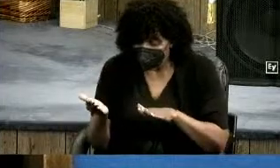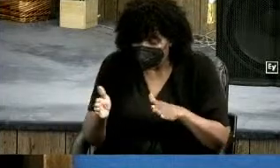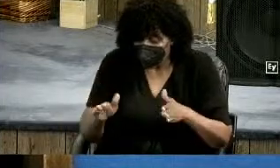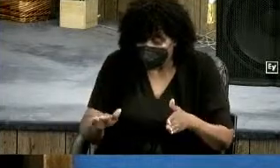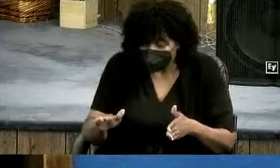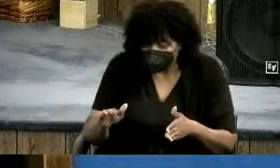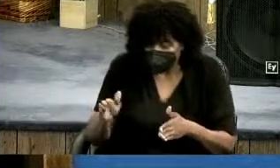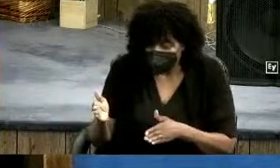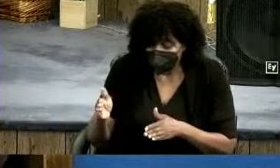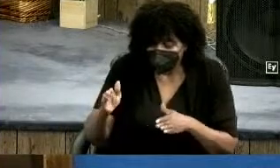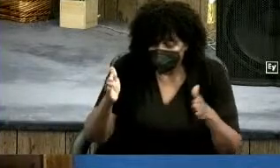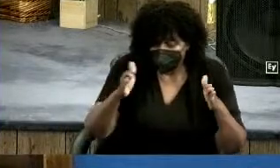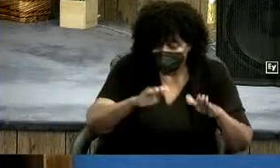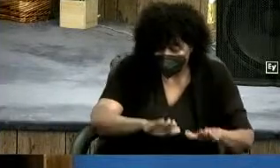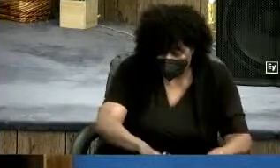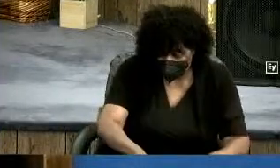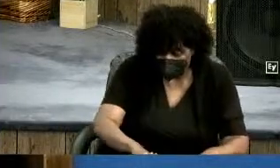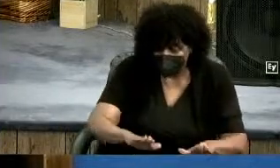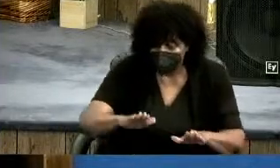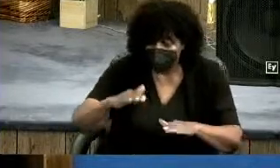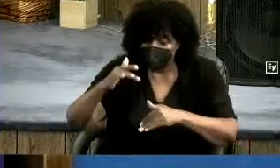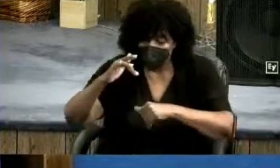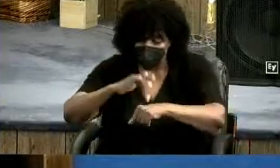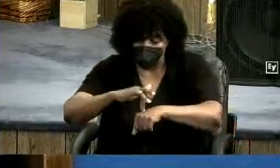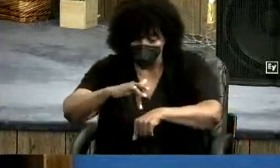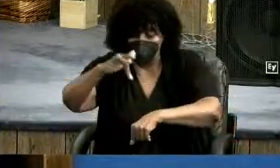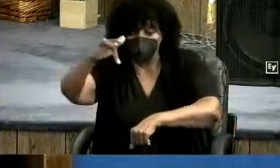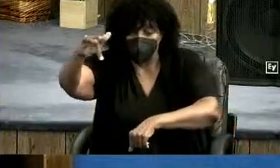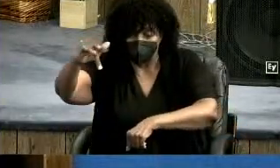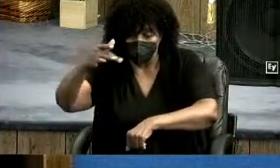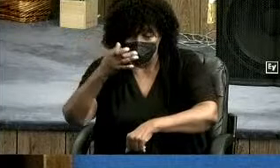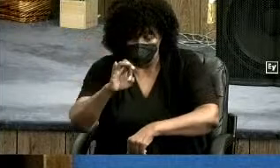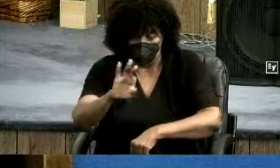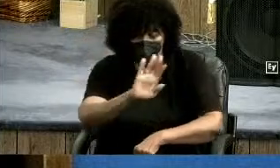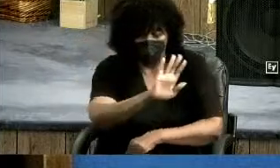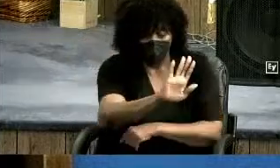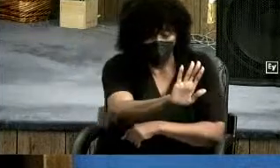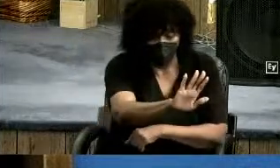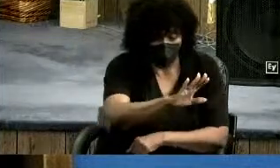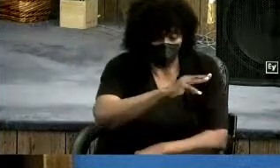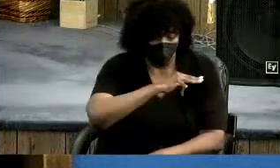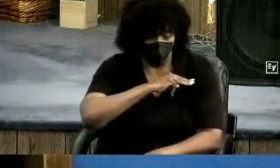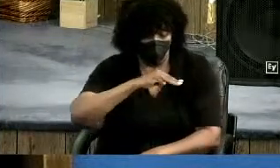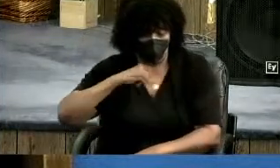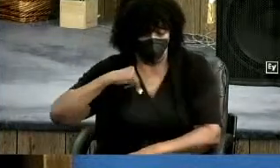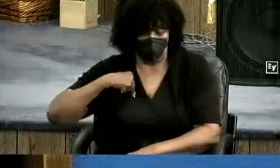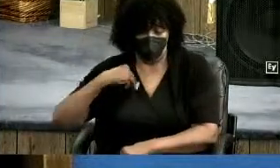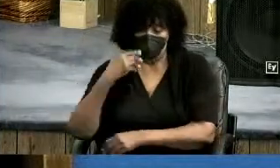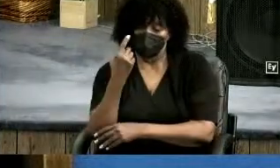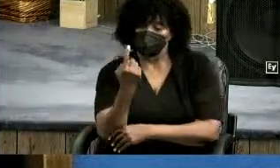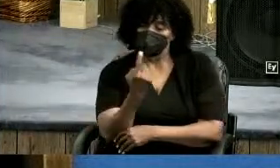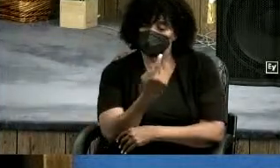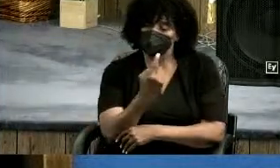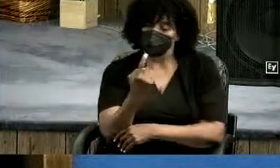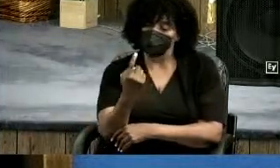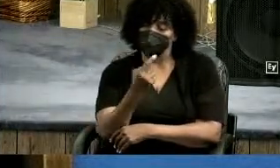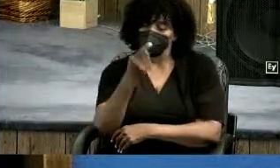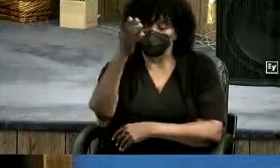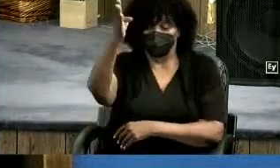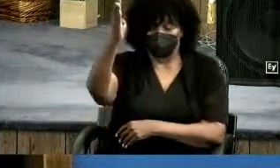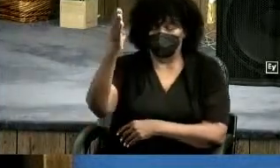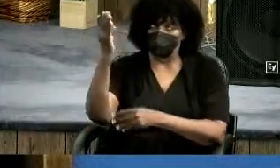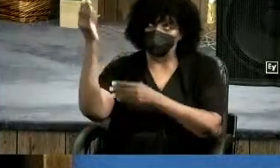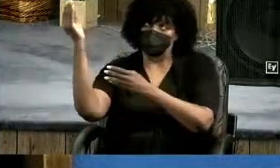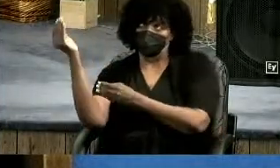call doesn't take advantage of his members. A preacher who is called knows that only God can give and only God can take